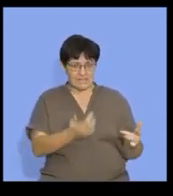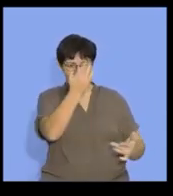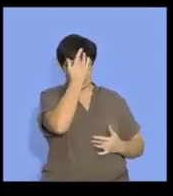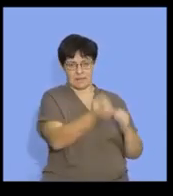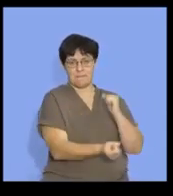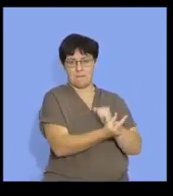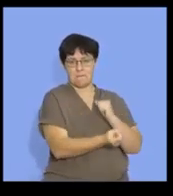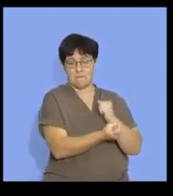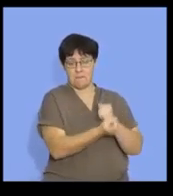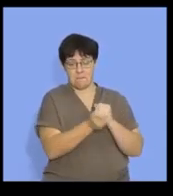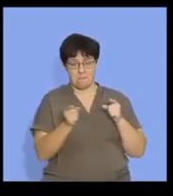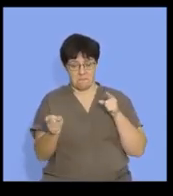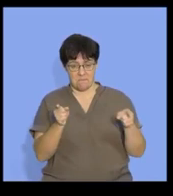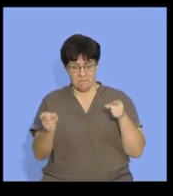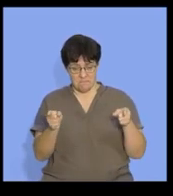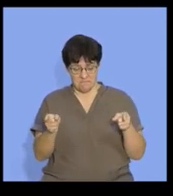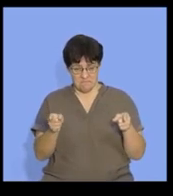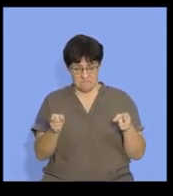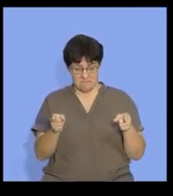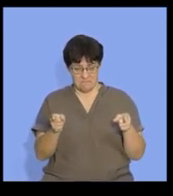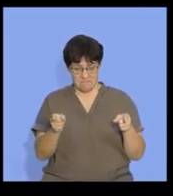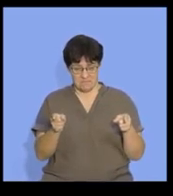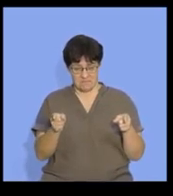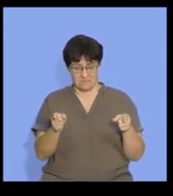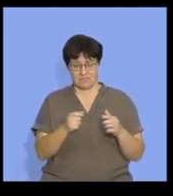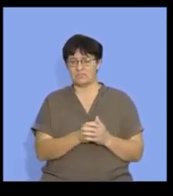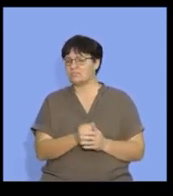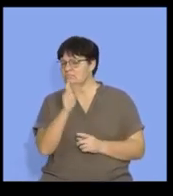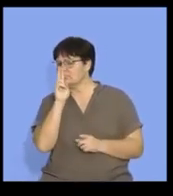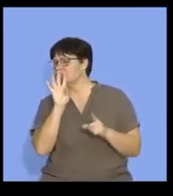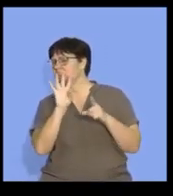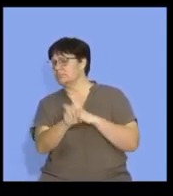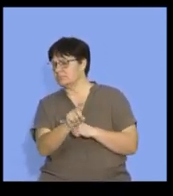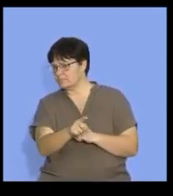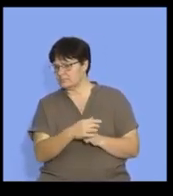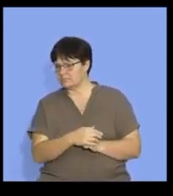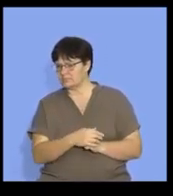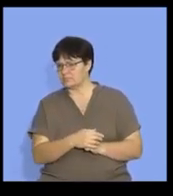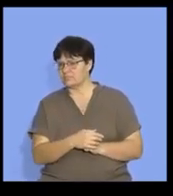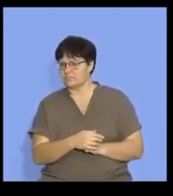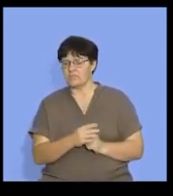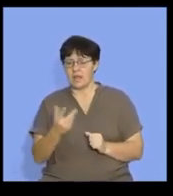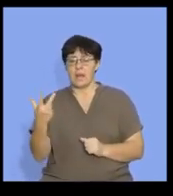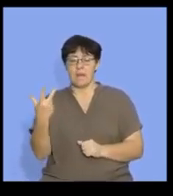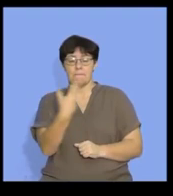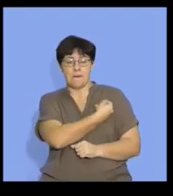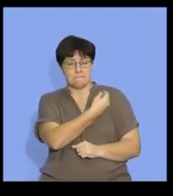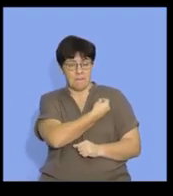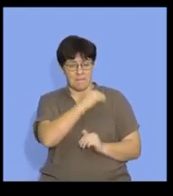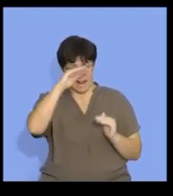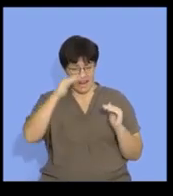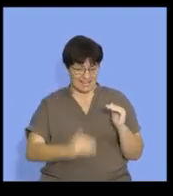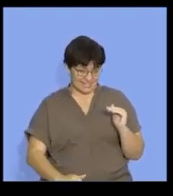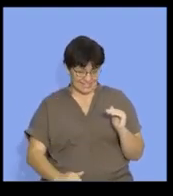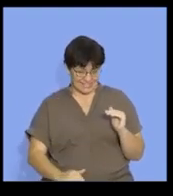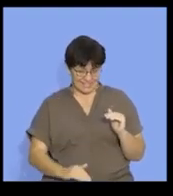sick. Now, if we have a look at our graph, what do we notice? When our vaccinations are down, right, if you have a look over